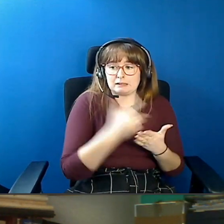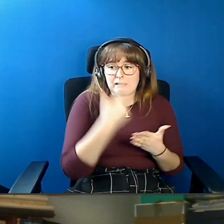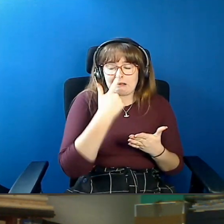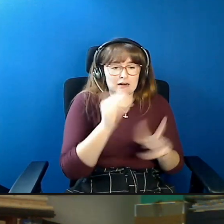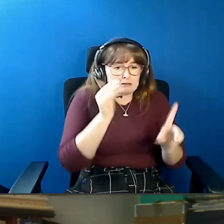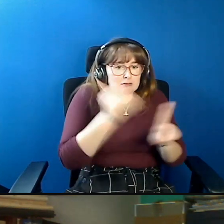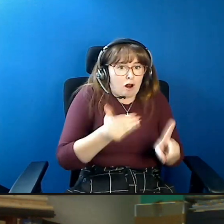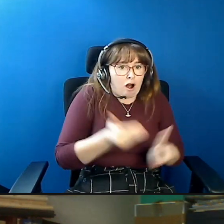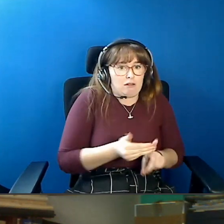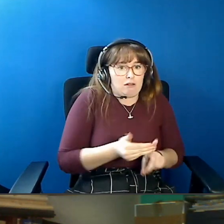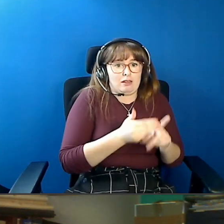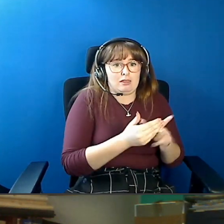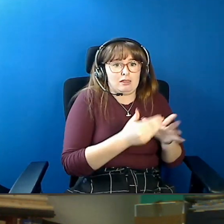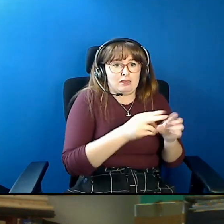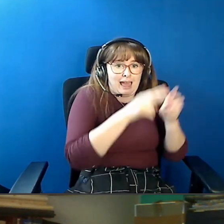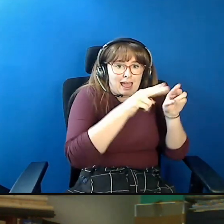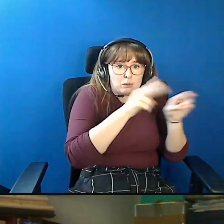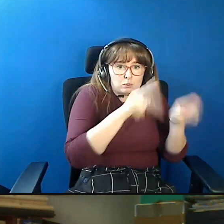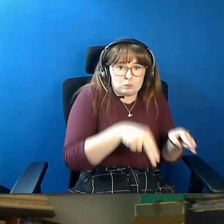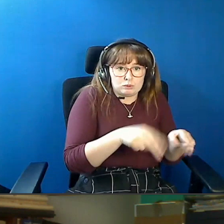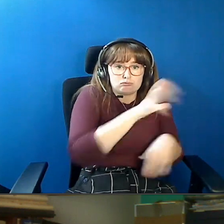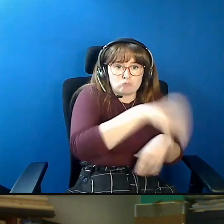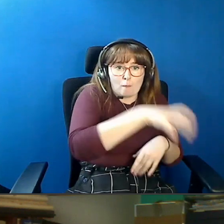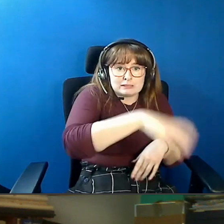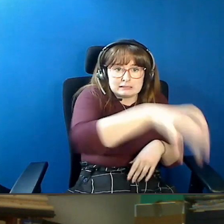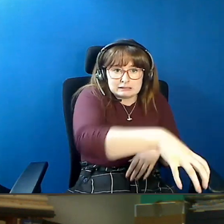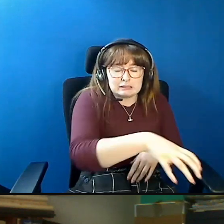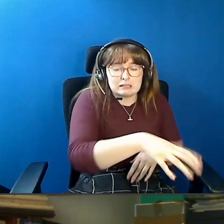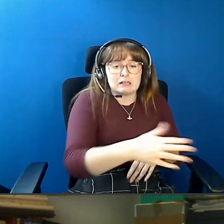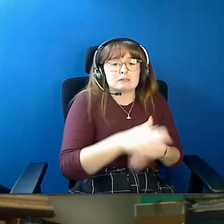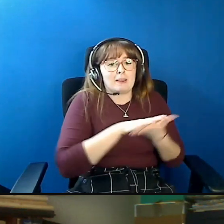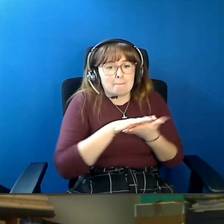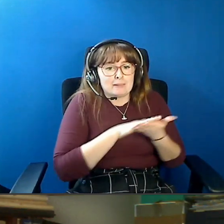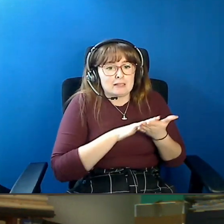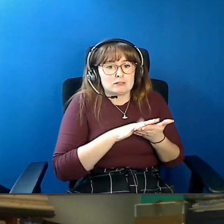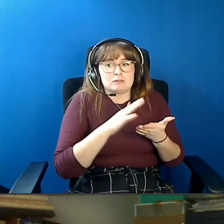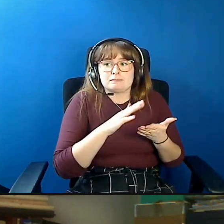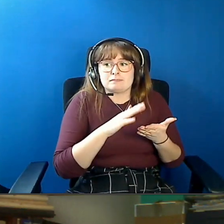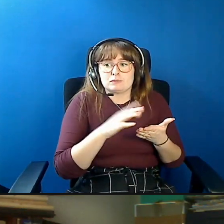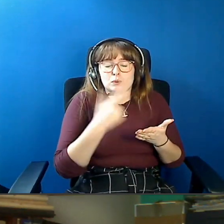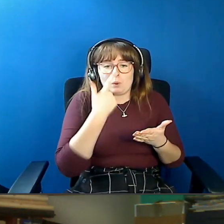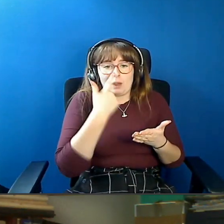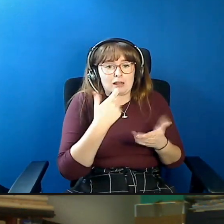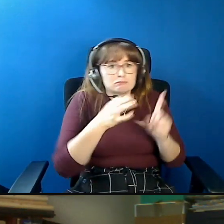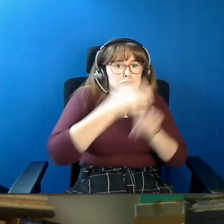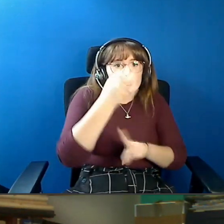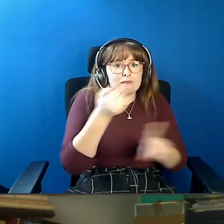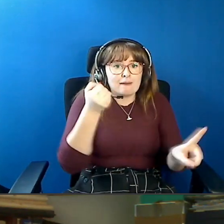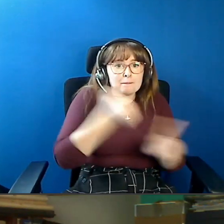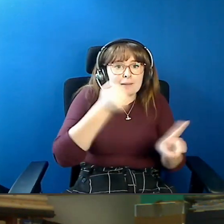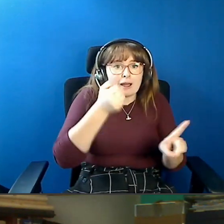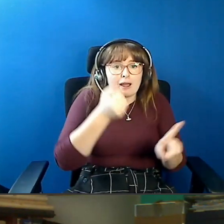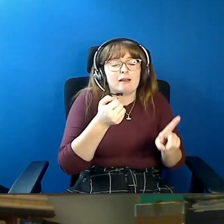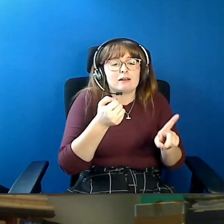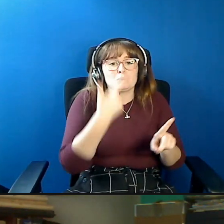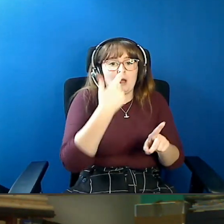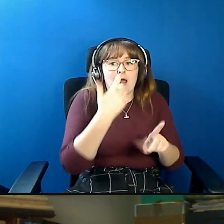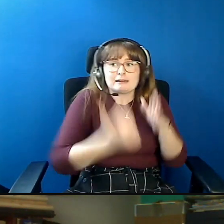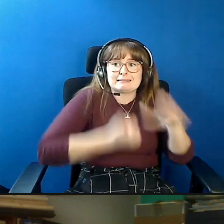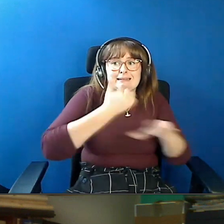properties where you can best achieve your impacts. You set your targets